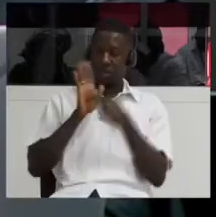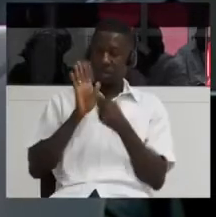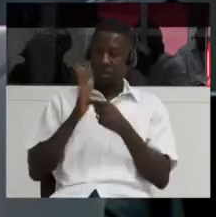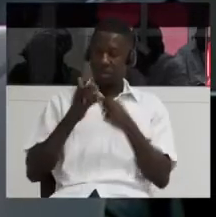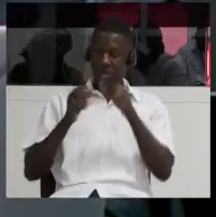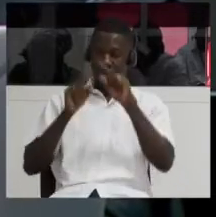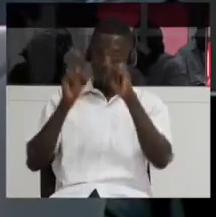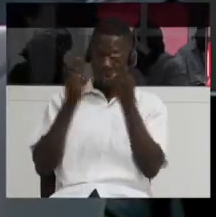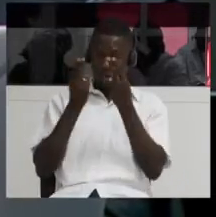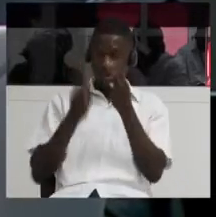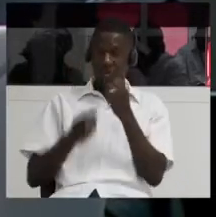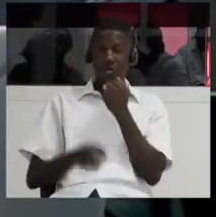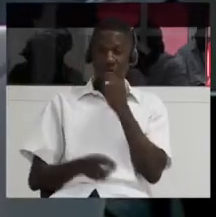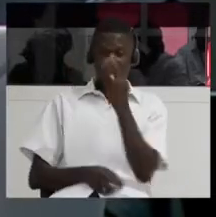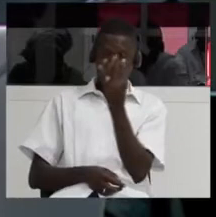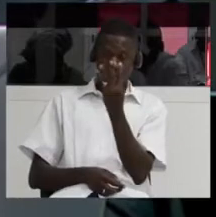statement? Yes.